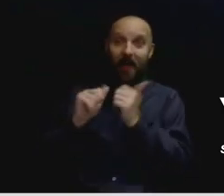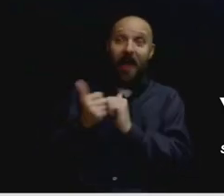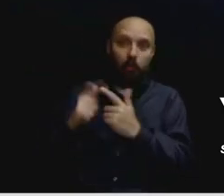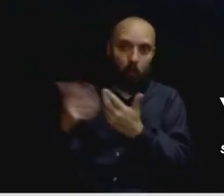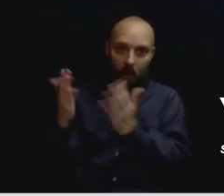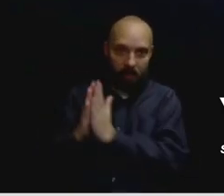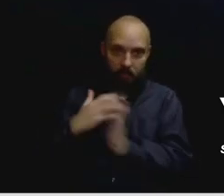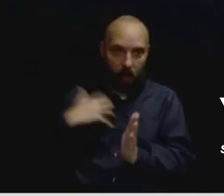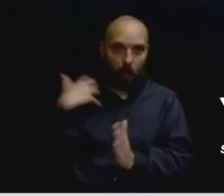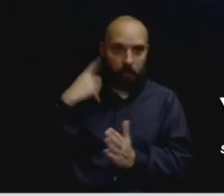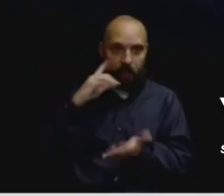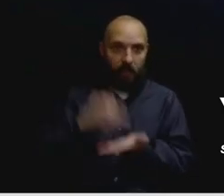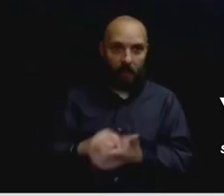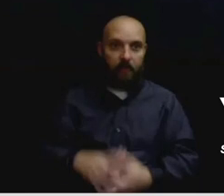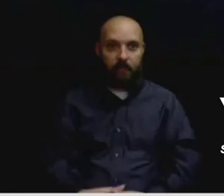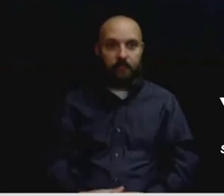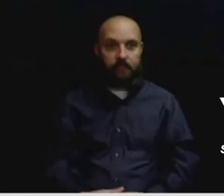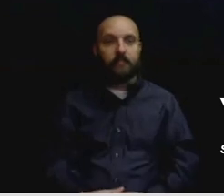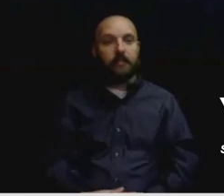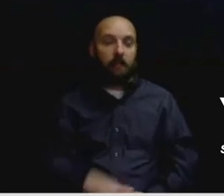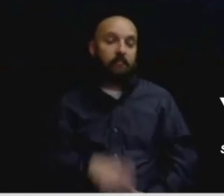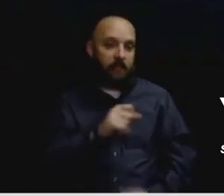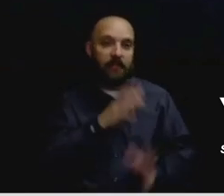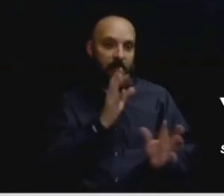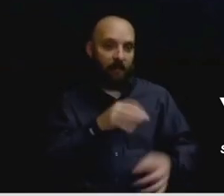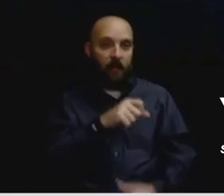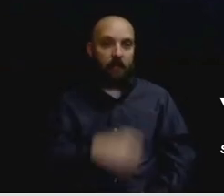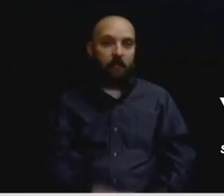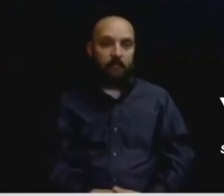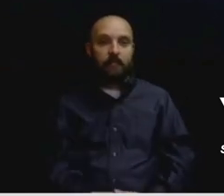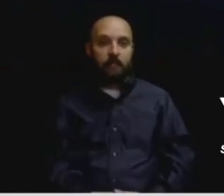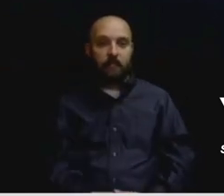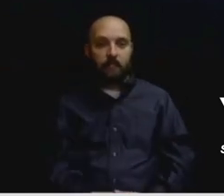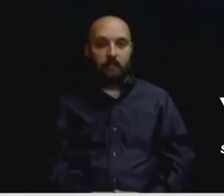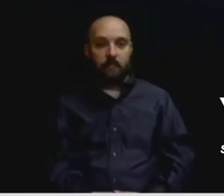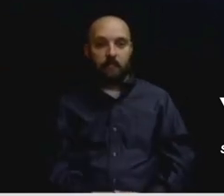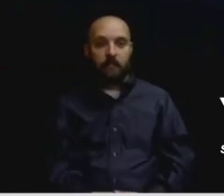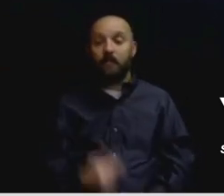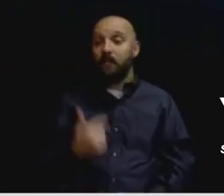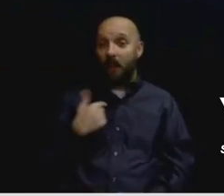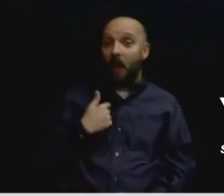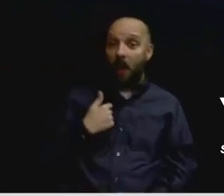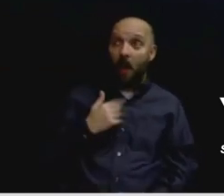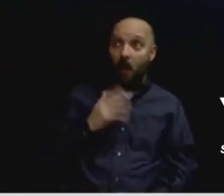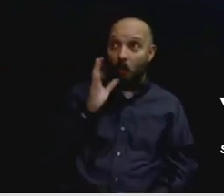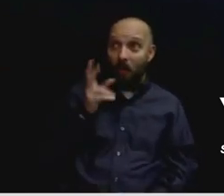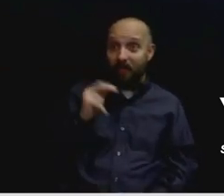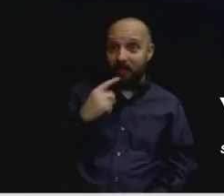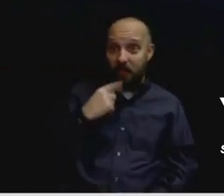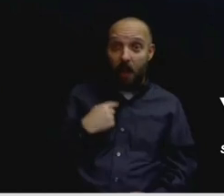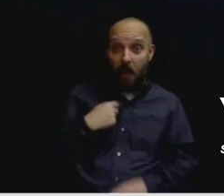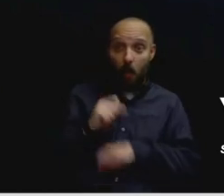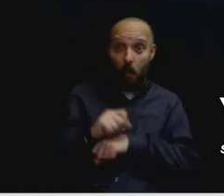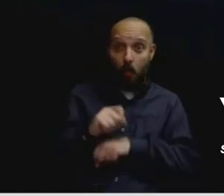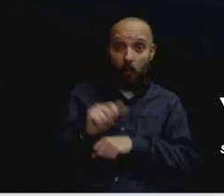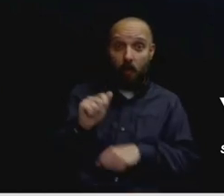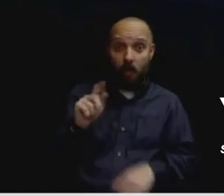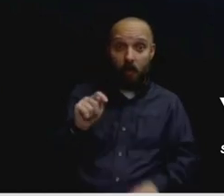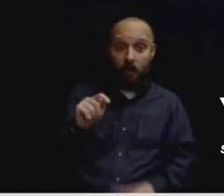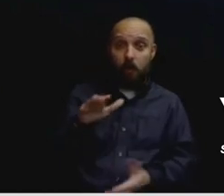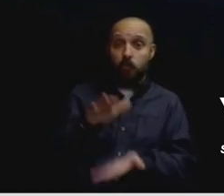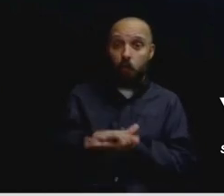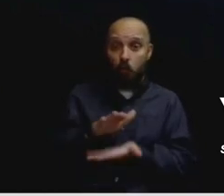them. Yeah, absolutely. And I'm even going to say that I work at a school and